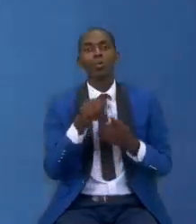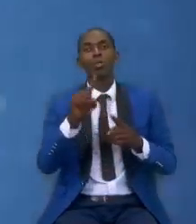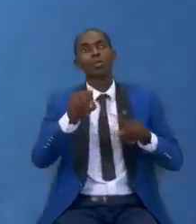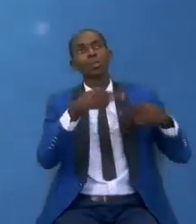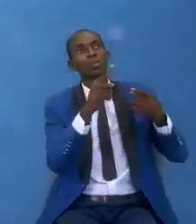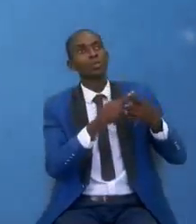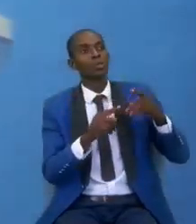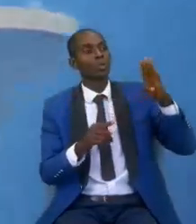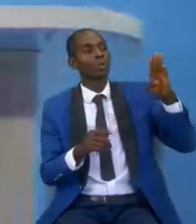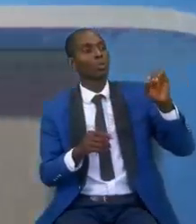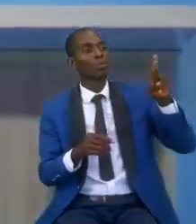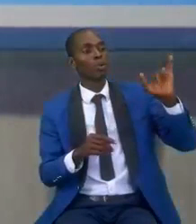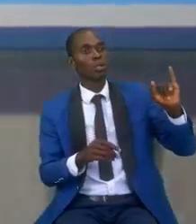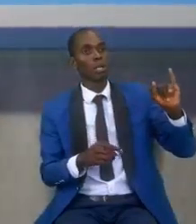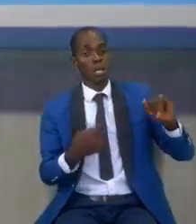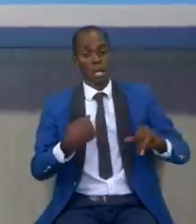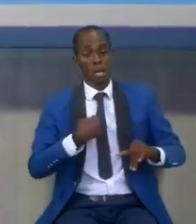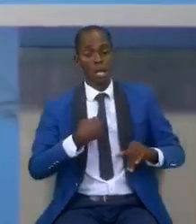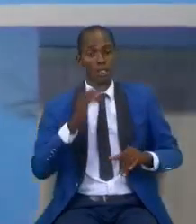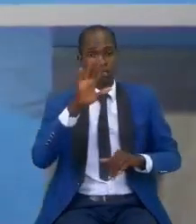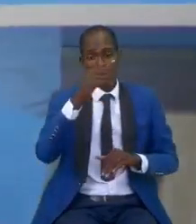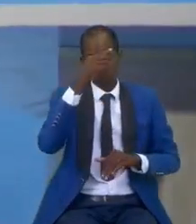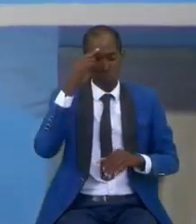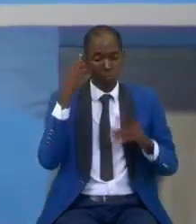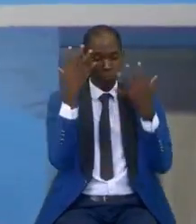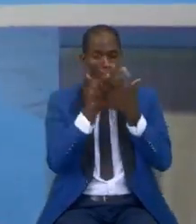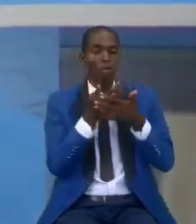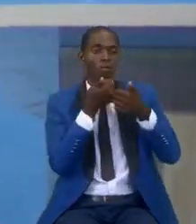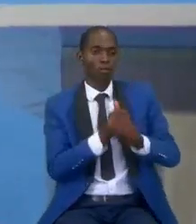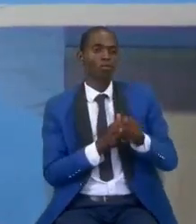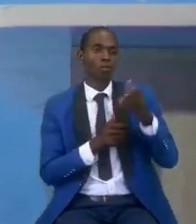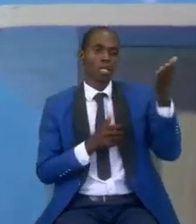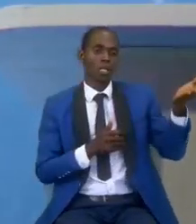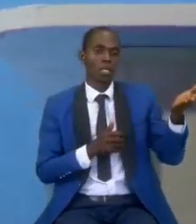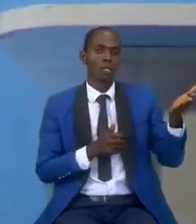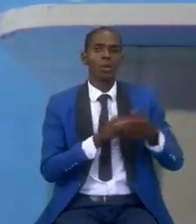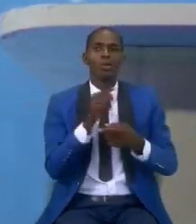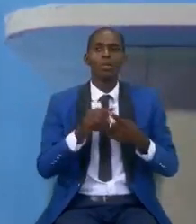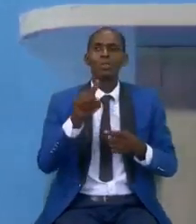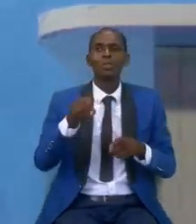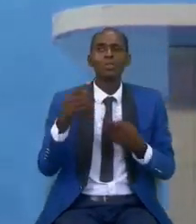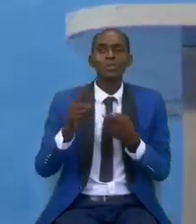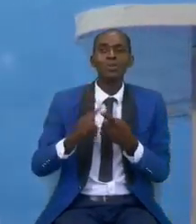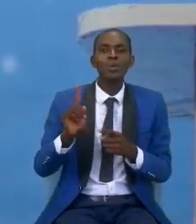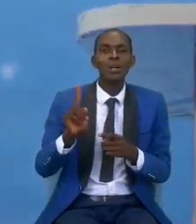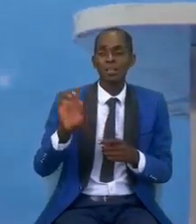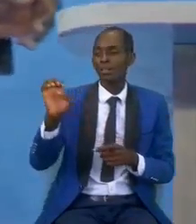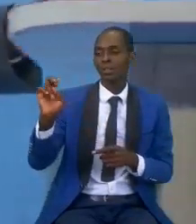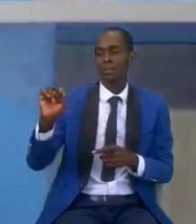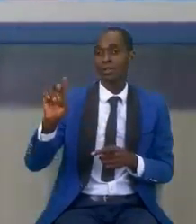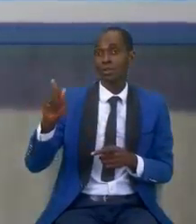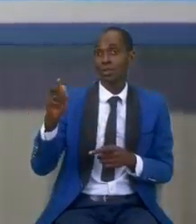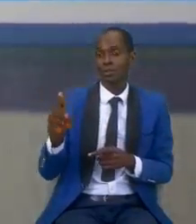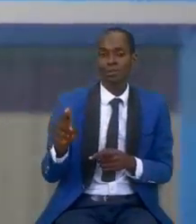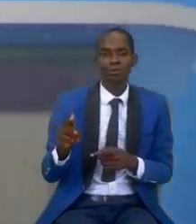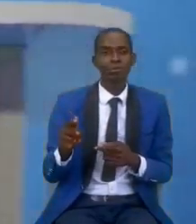in, Enugu, when you are in Adamawa, Yola, when you are in Taraba, when you